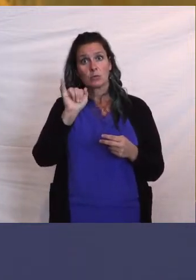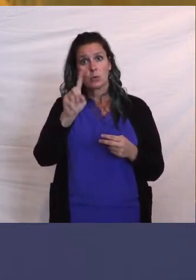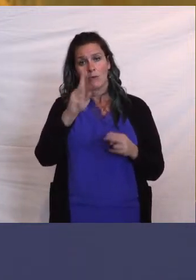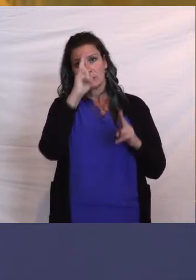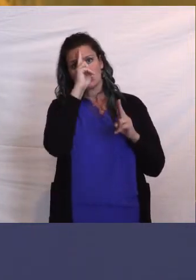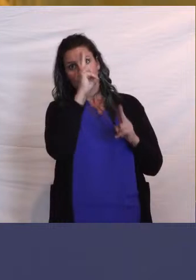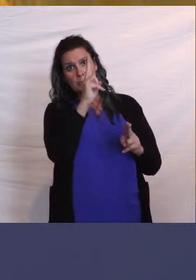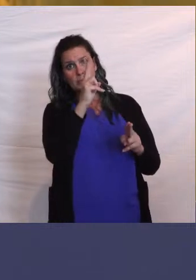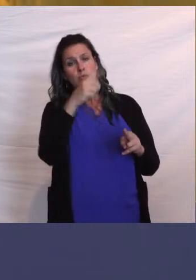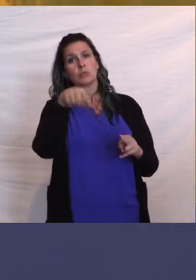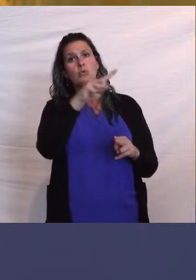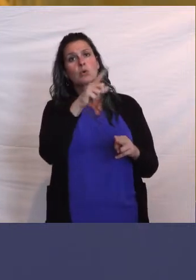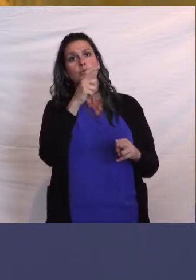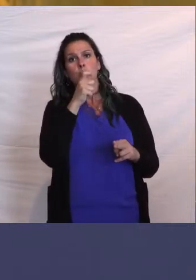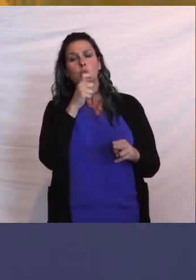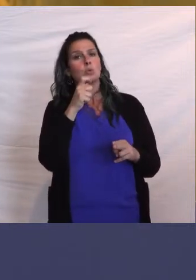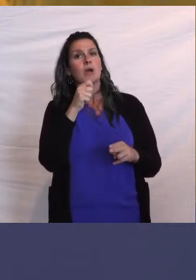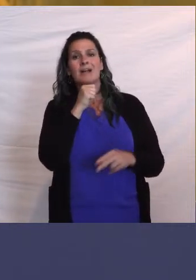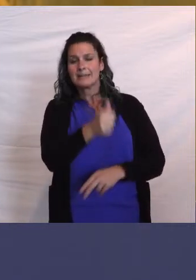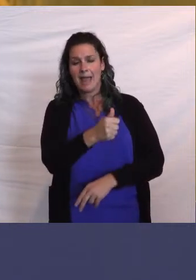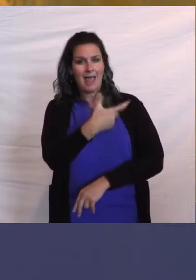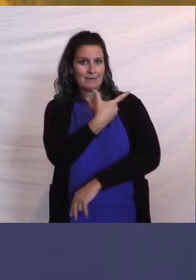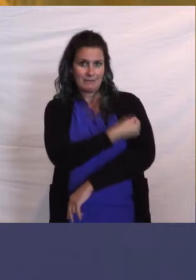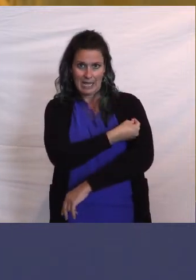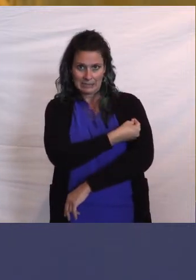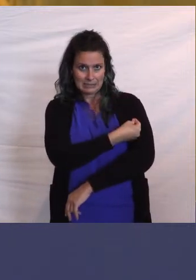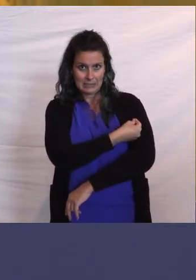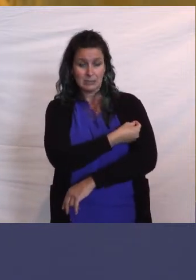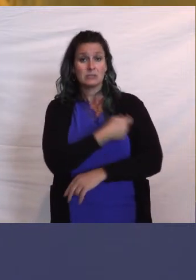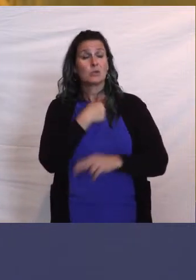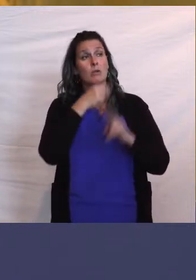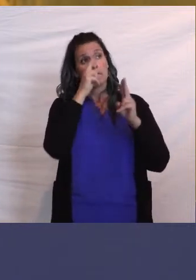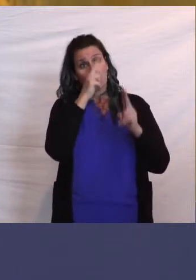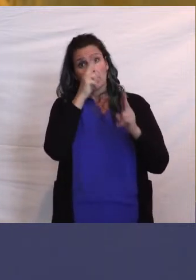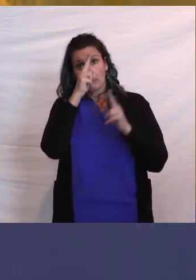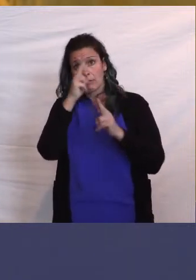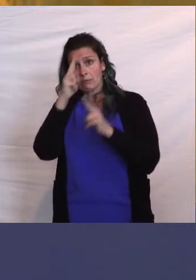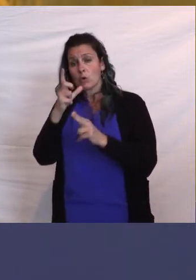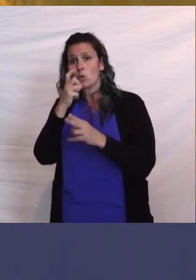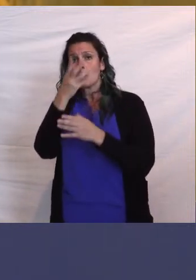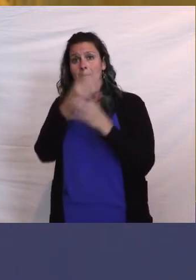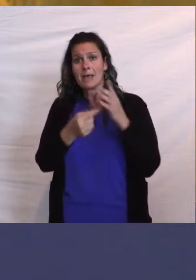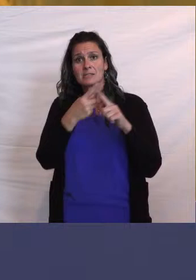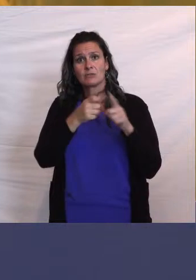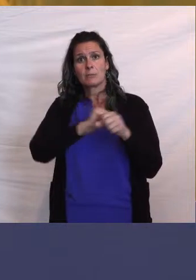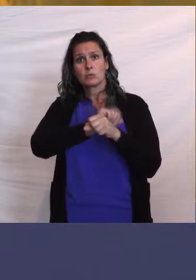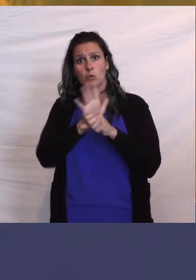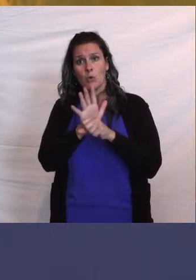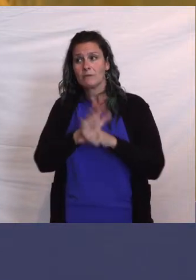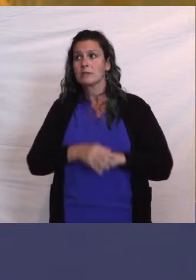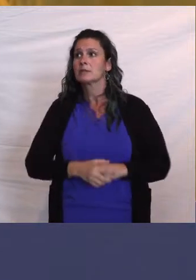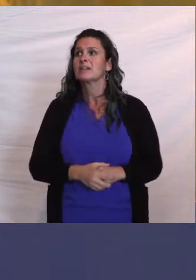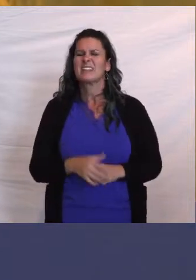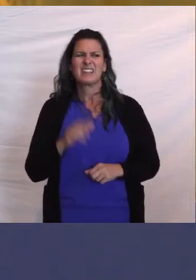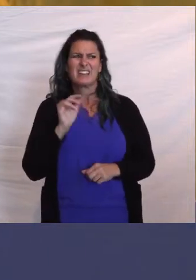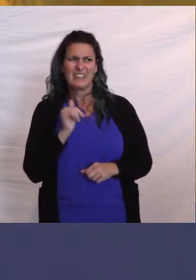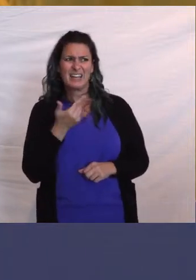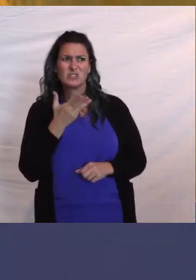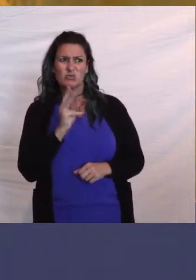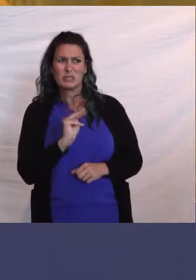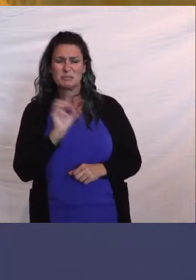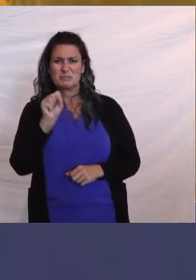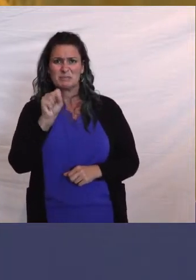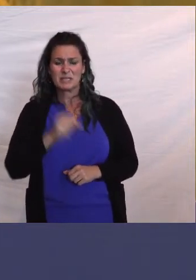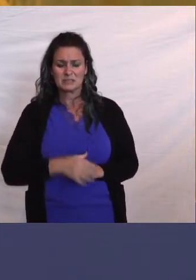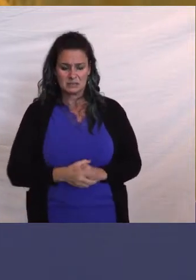to those who were willfully unvaccinated, the way that you've been doing for all the victims of COVID? That is grim.